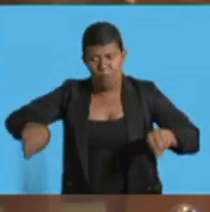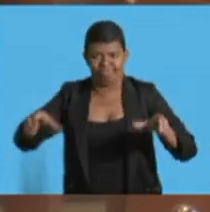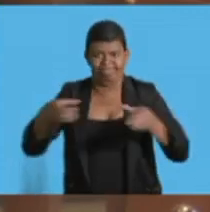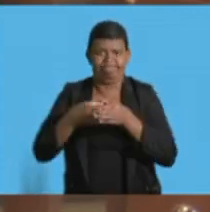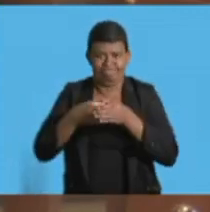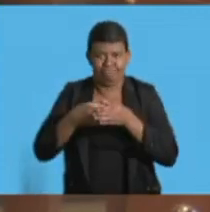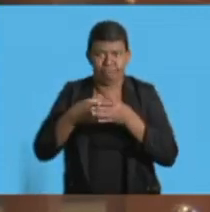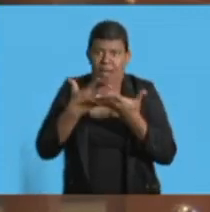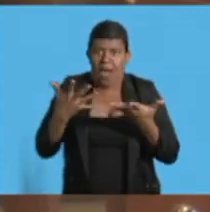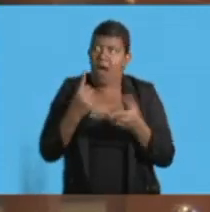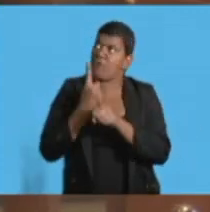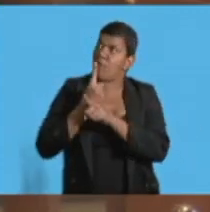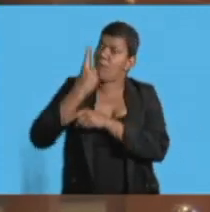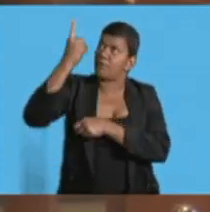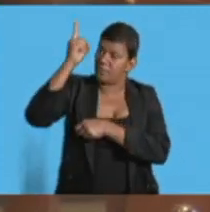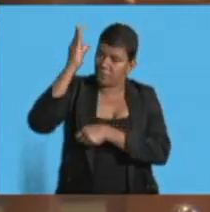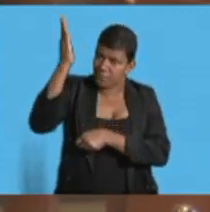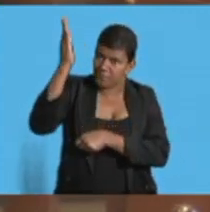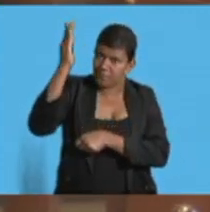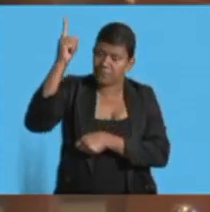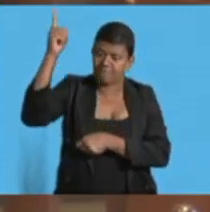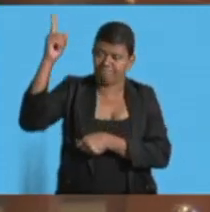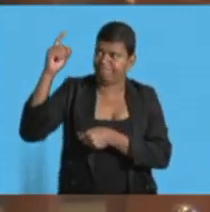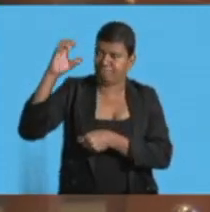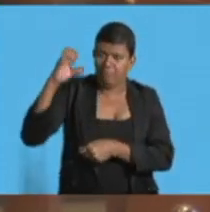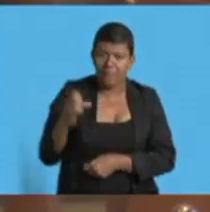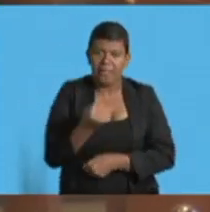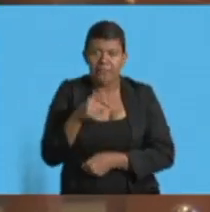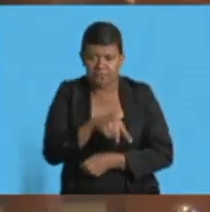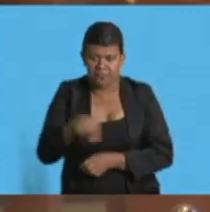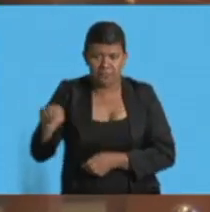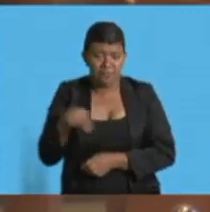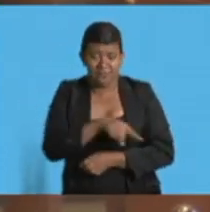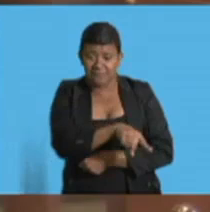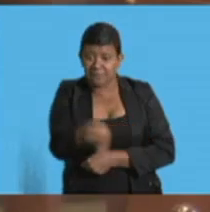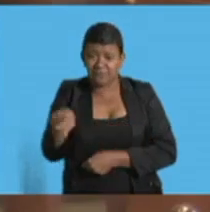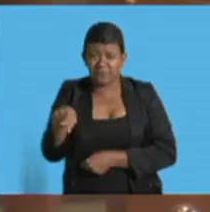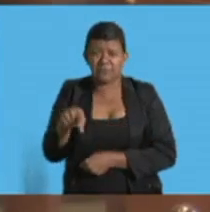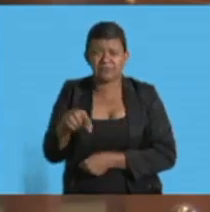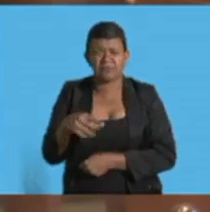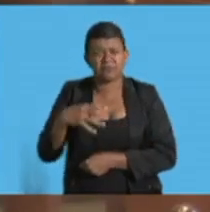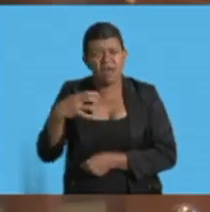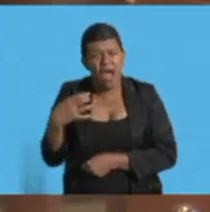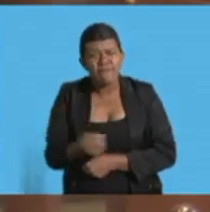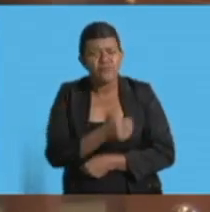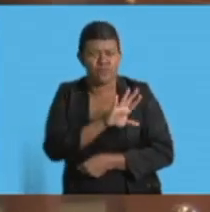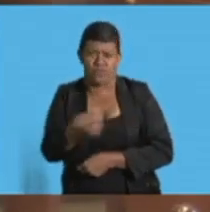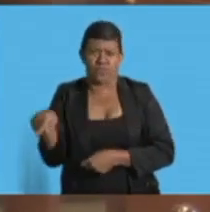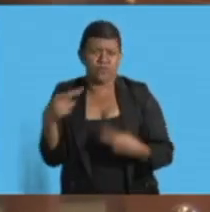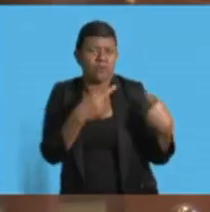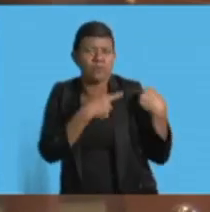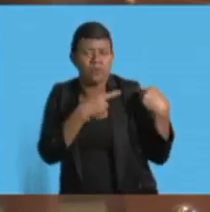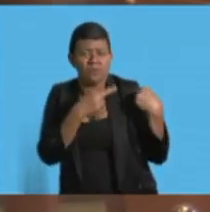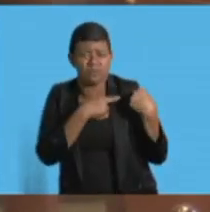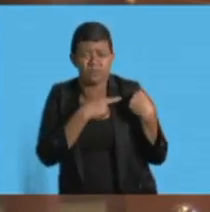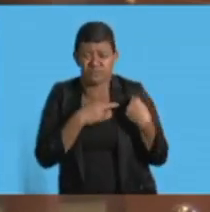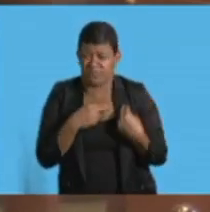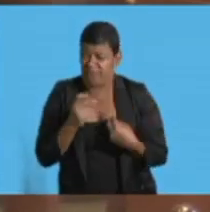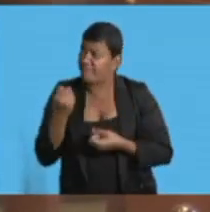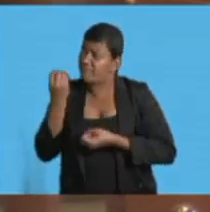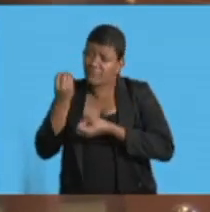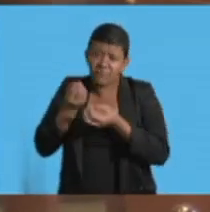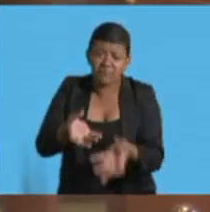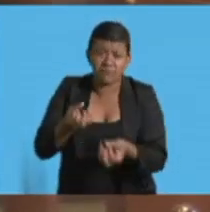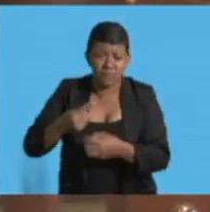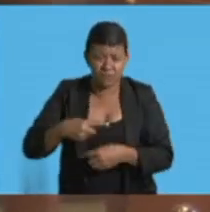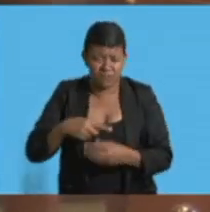wills. Madam Speaker, we all have our responsibilities. The government has provided many initiatives for the people